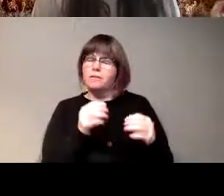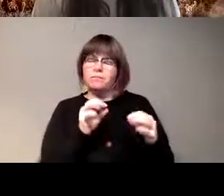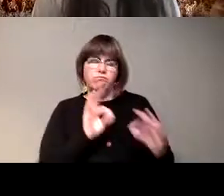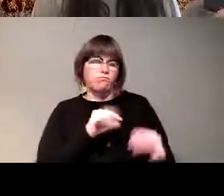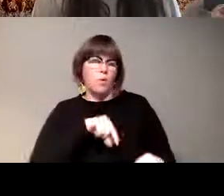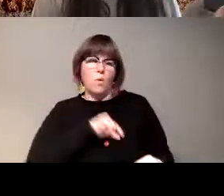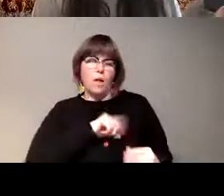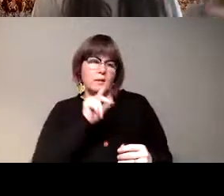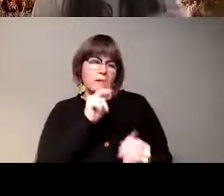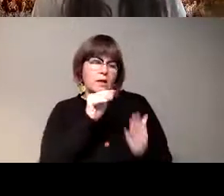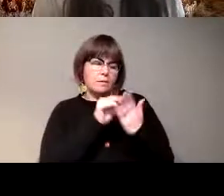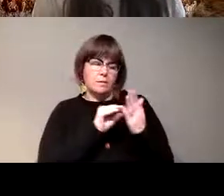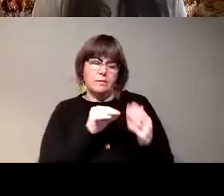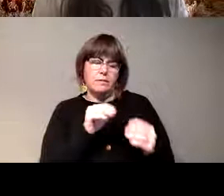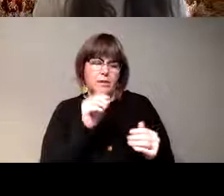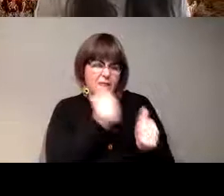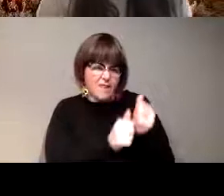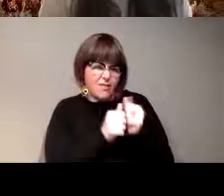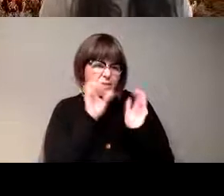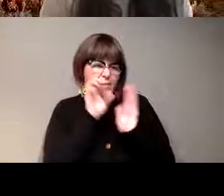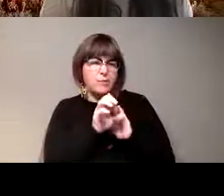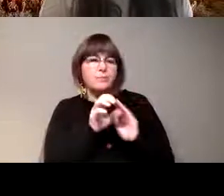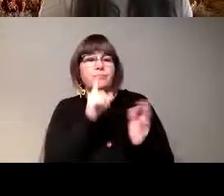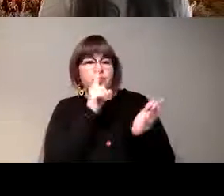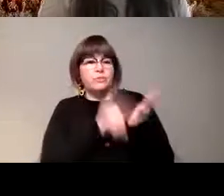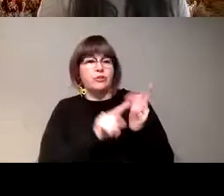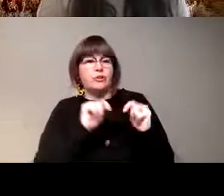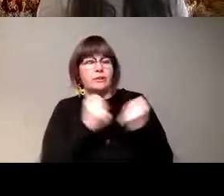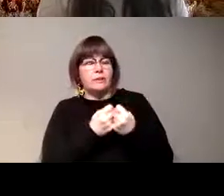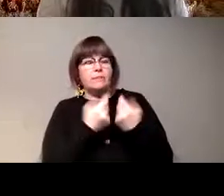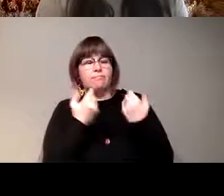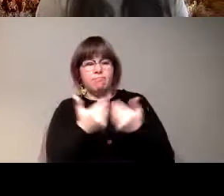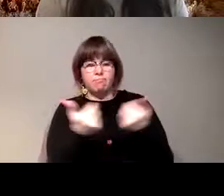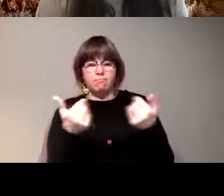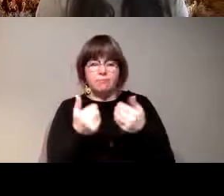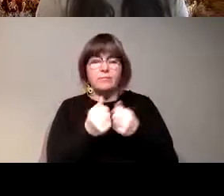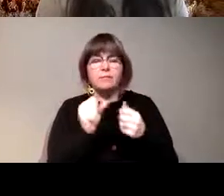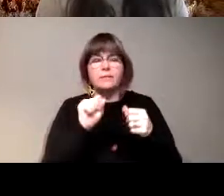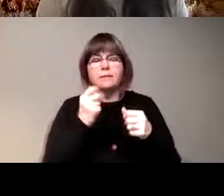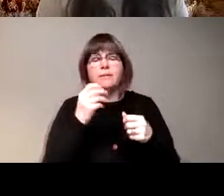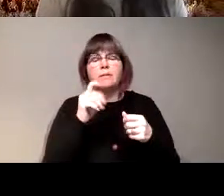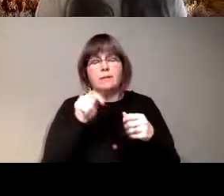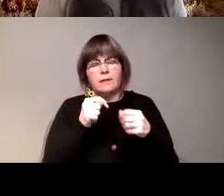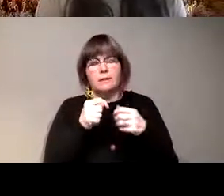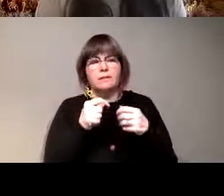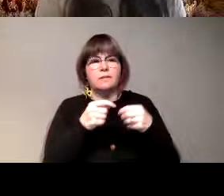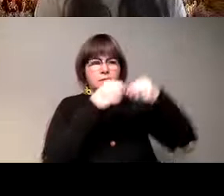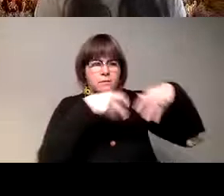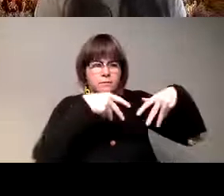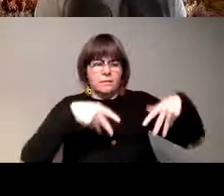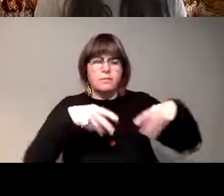data for each image. And the research team classified on a subset of the galaxies, and they found out that there was